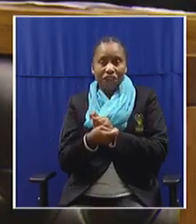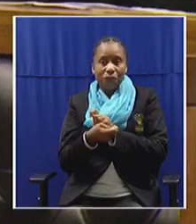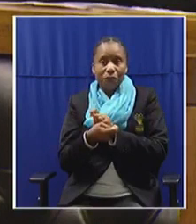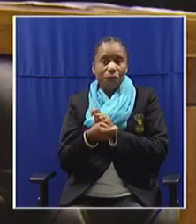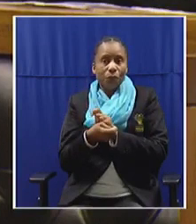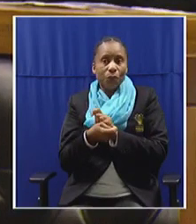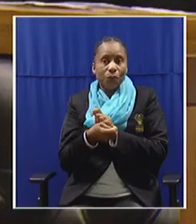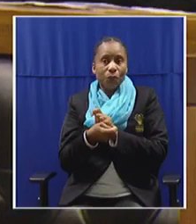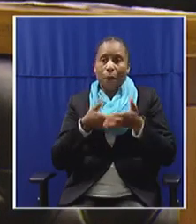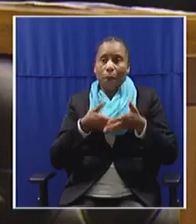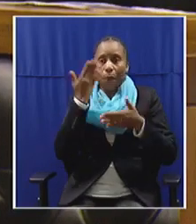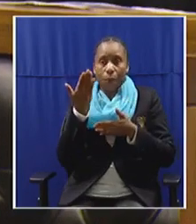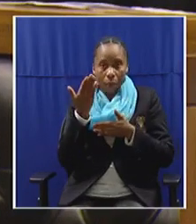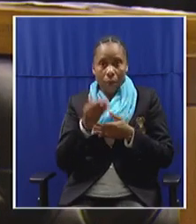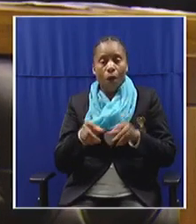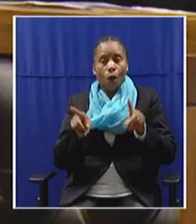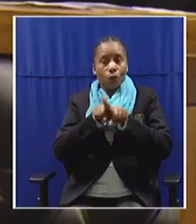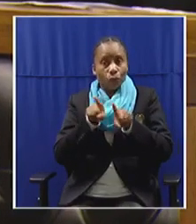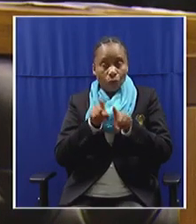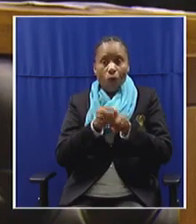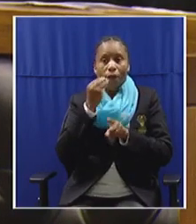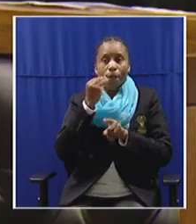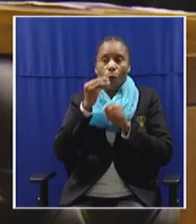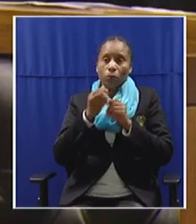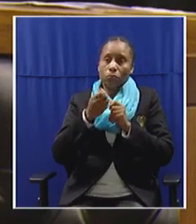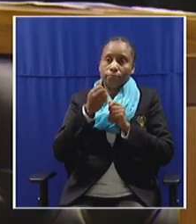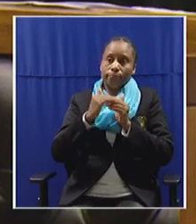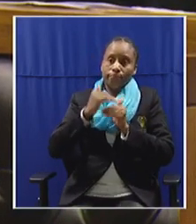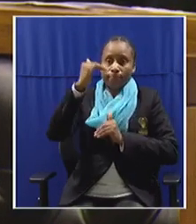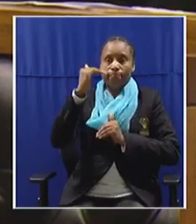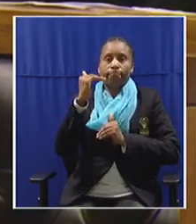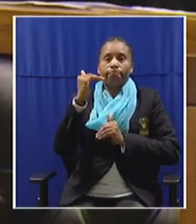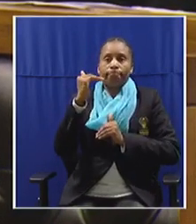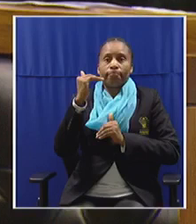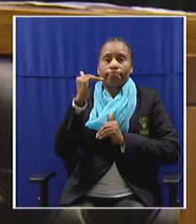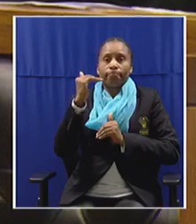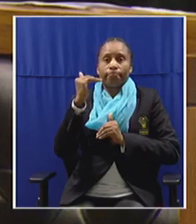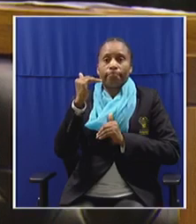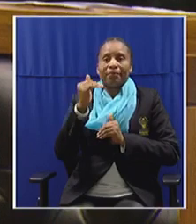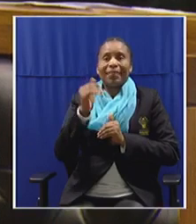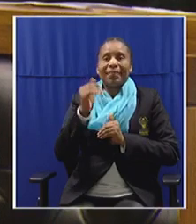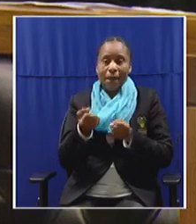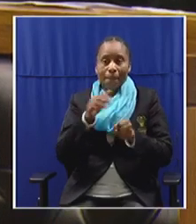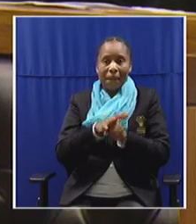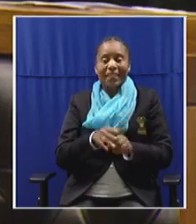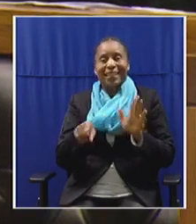as well as rising input costs that impact negatively on agricultural